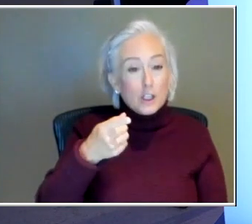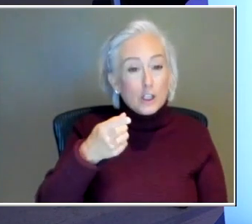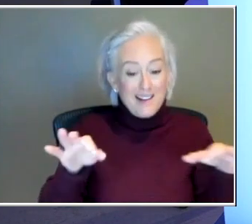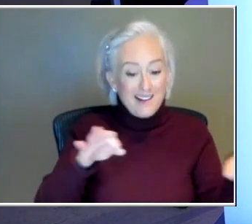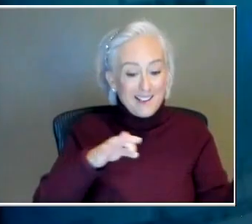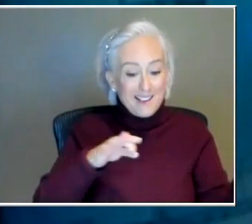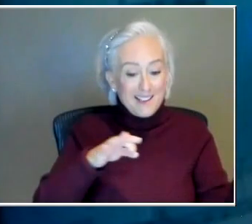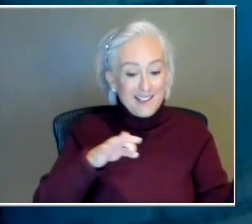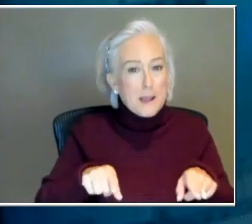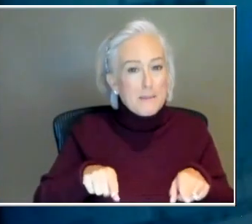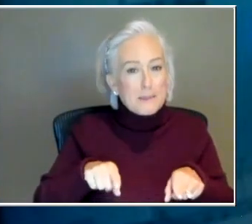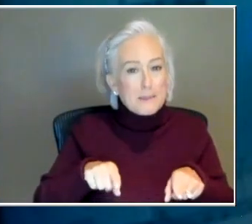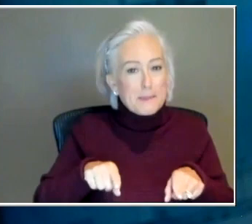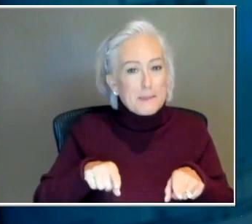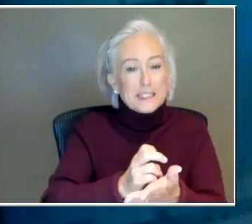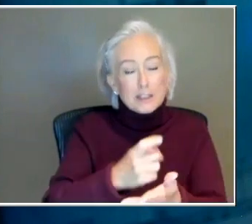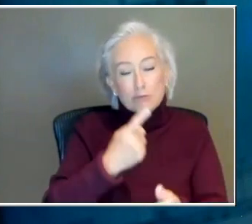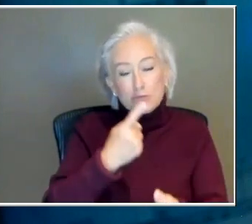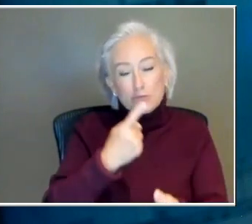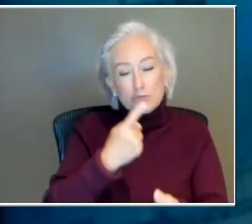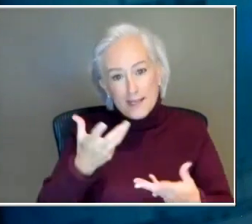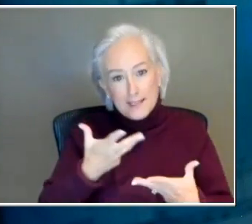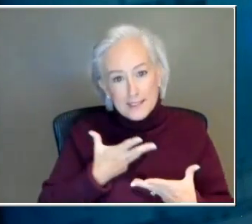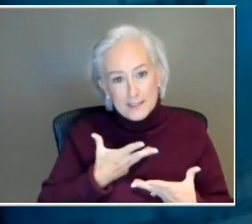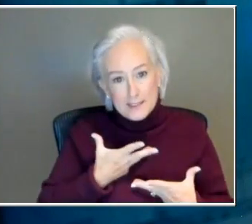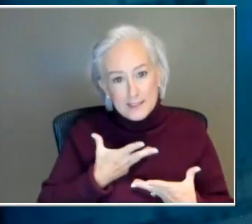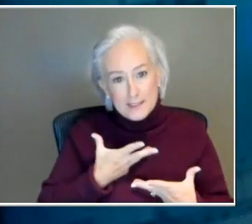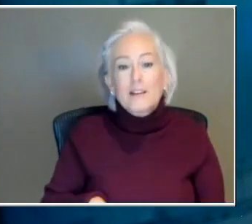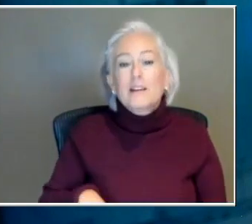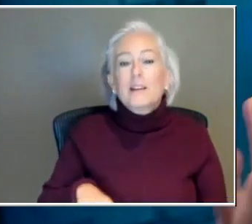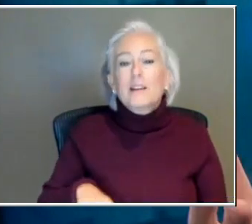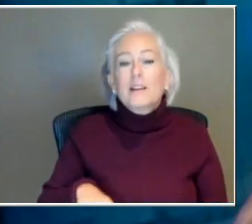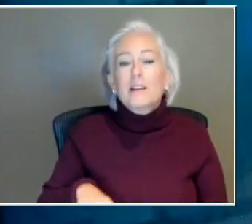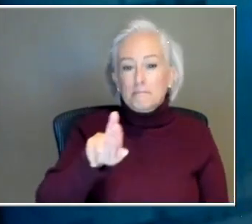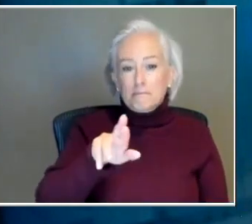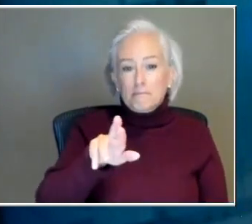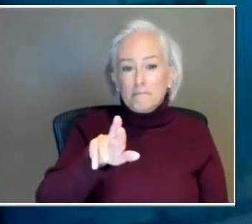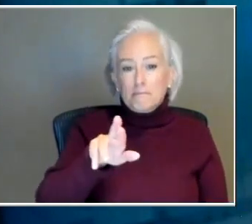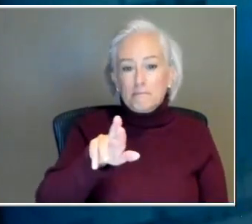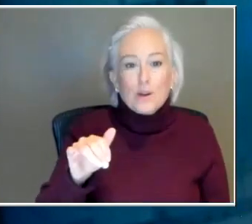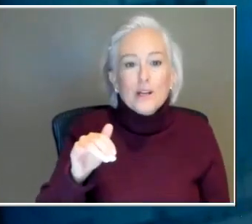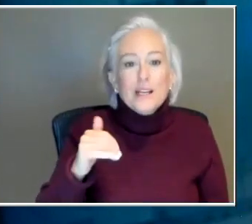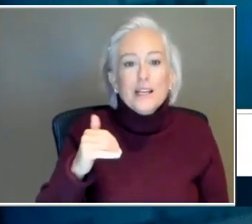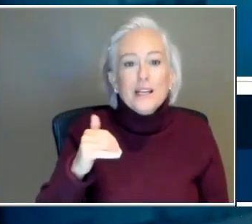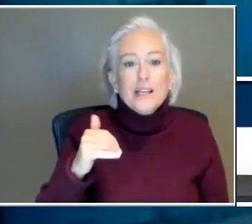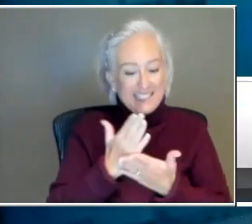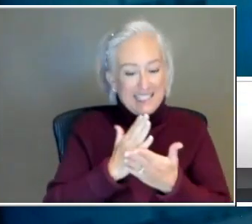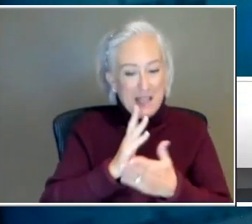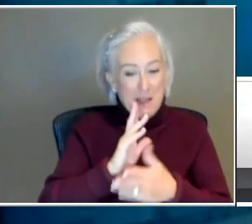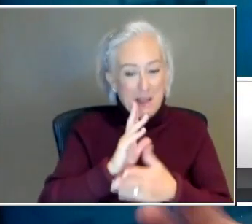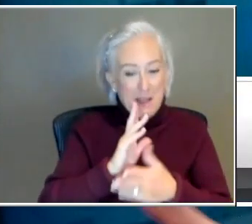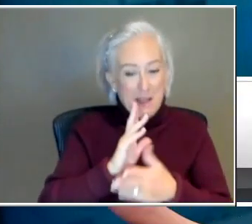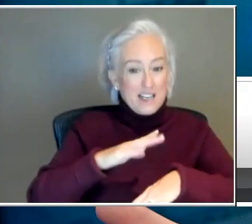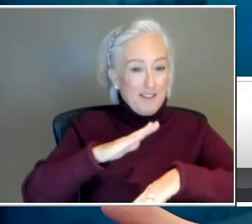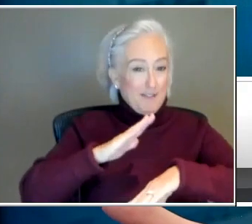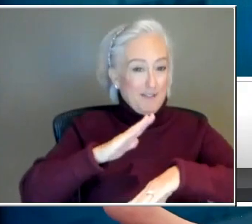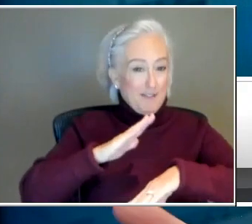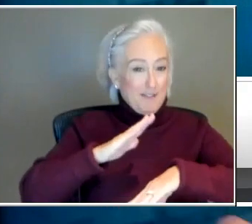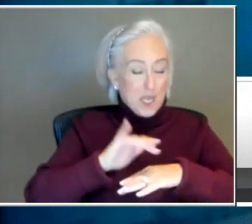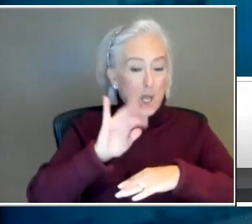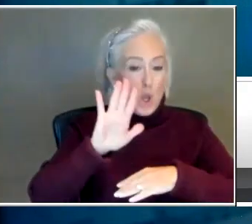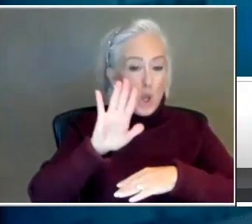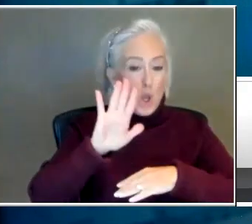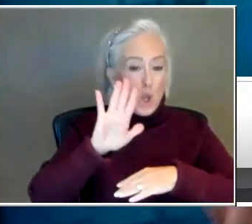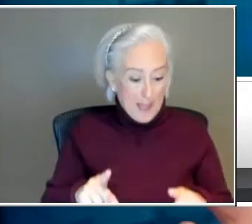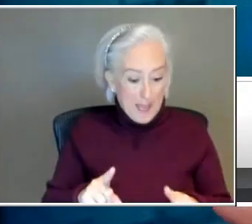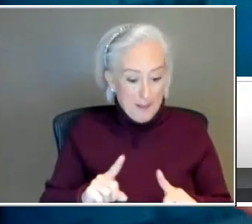so I know that Mallory has temporal lobe epilepsy, so many people do have some kind of warning that it's going to happen. Oftentimes they don't remember it though,